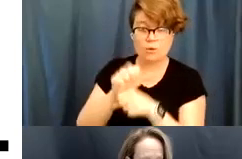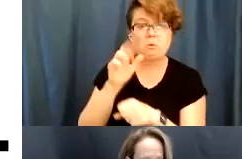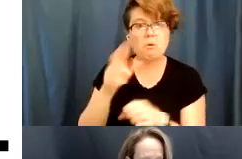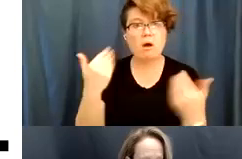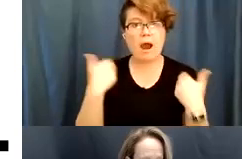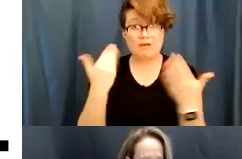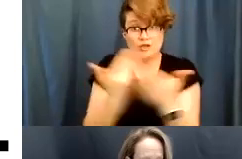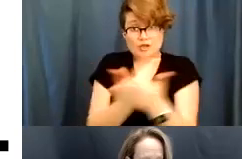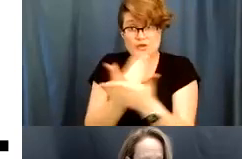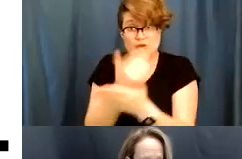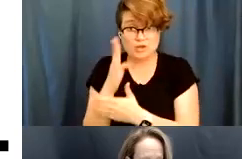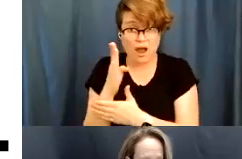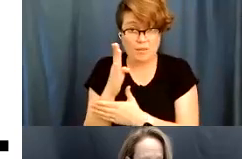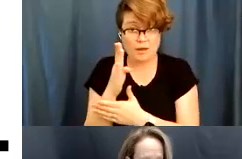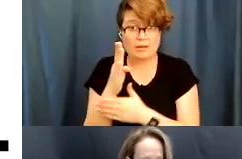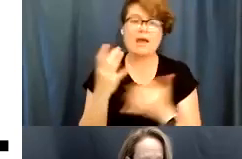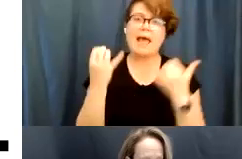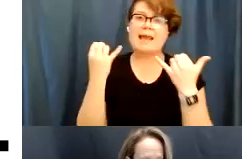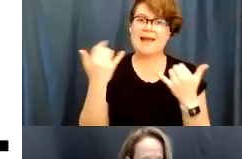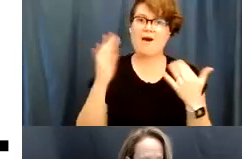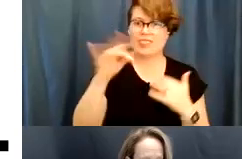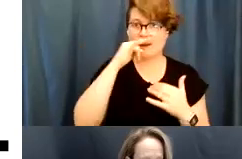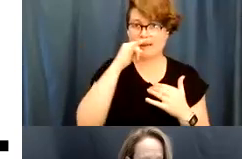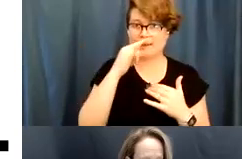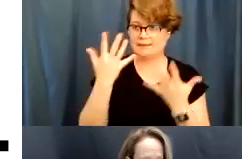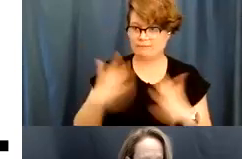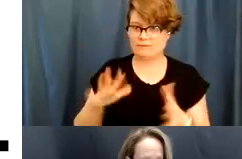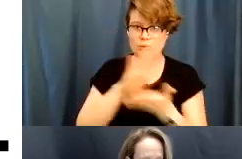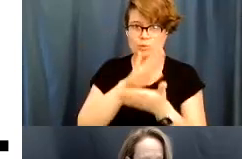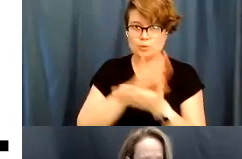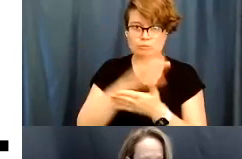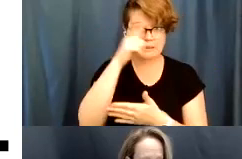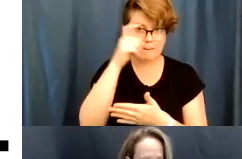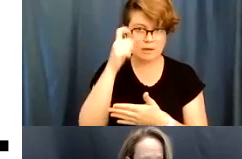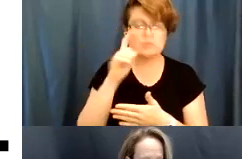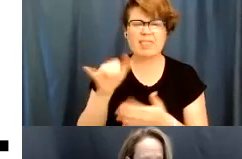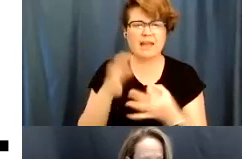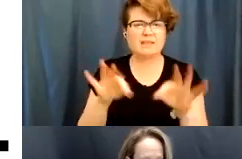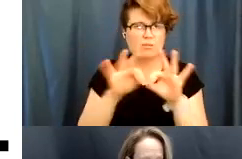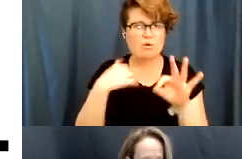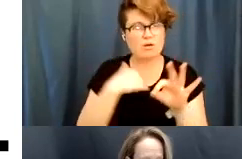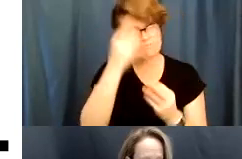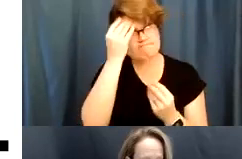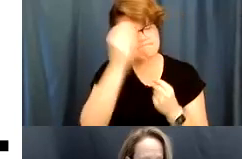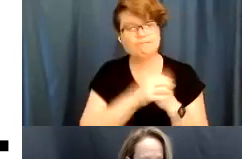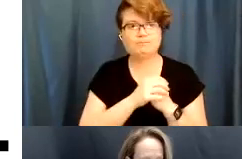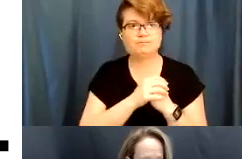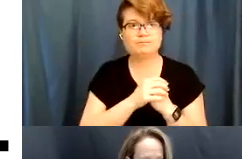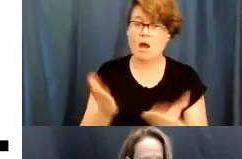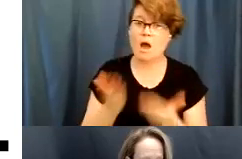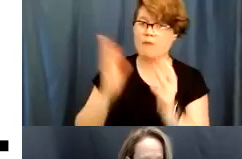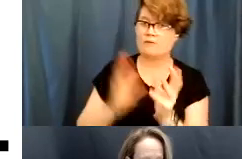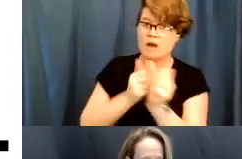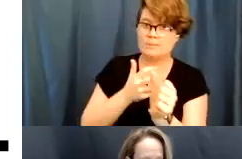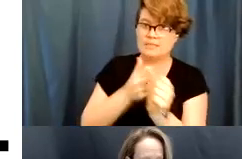jobs. And now they have their kids out of school. So that's something very important to keep in mind. Offer updates in a timely